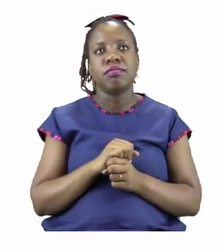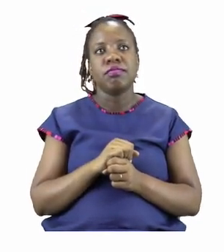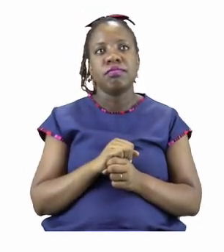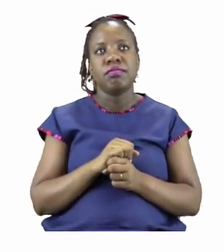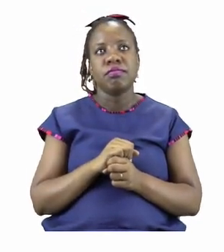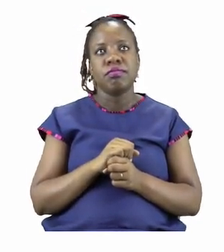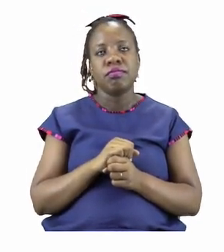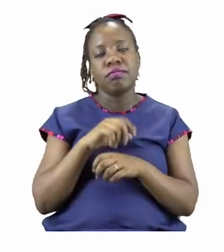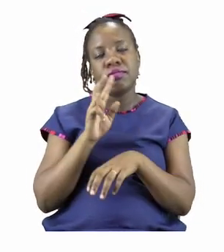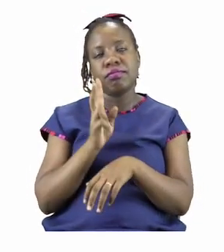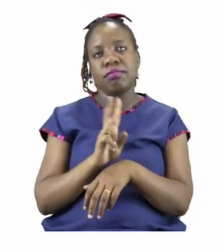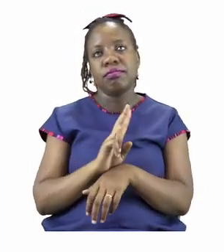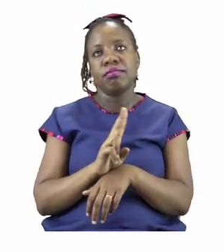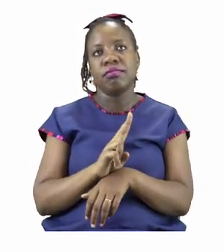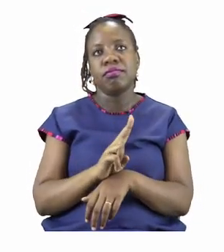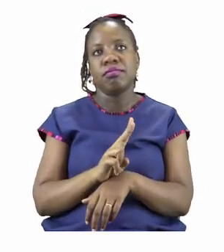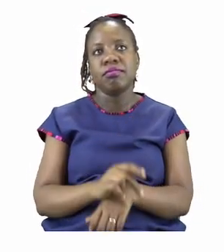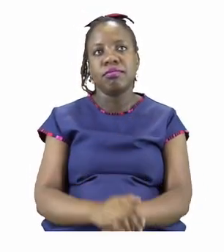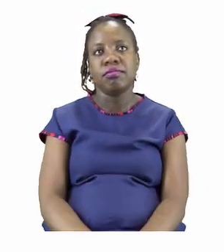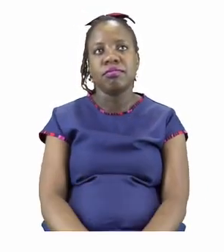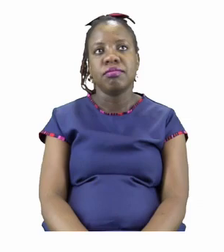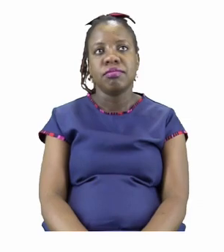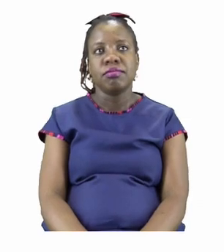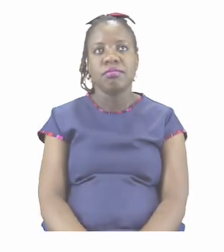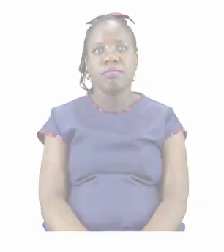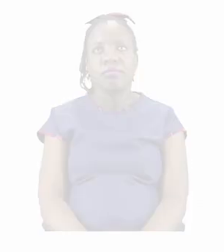see you shortly after the break.